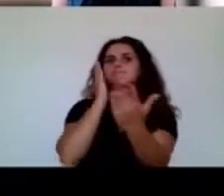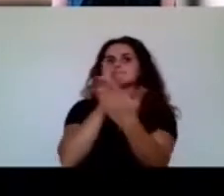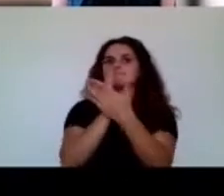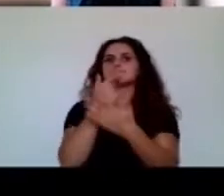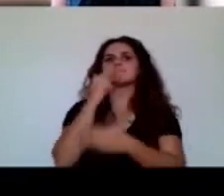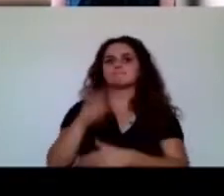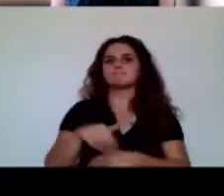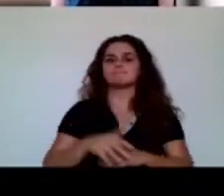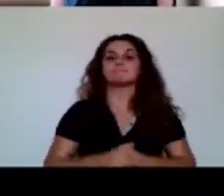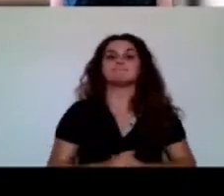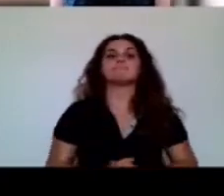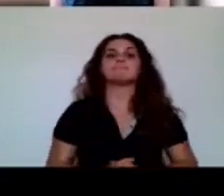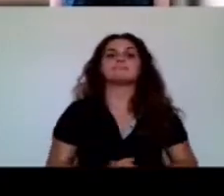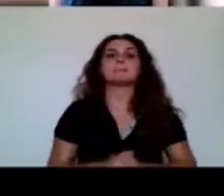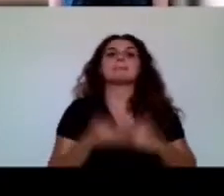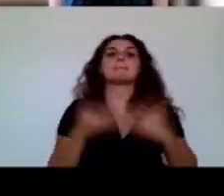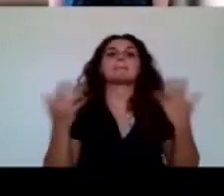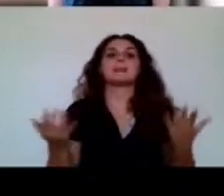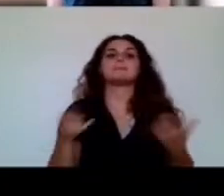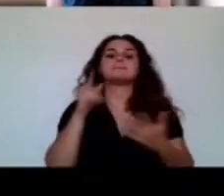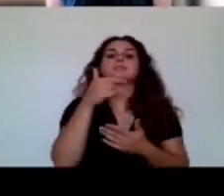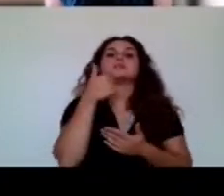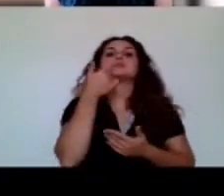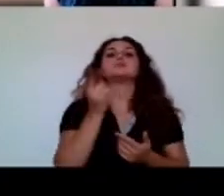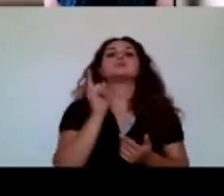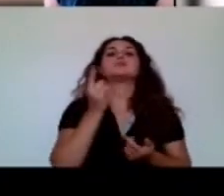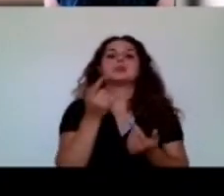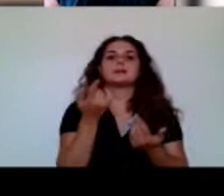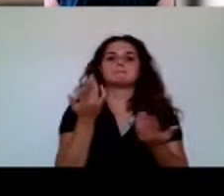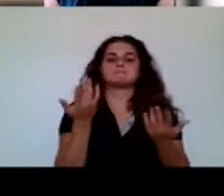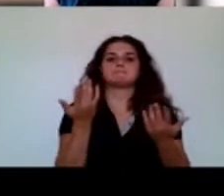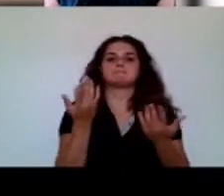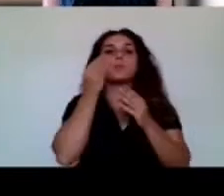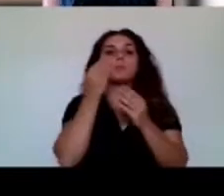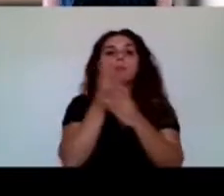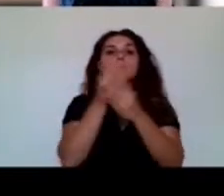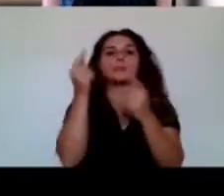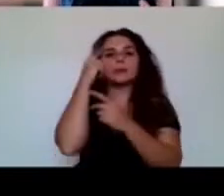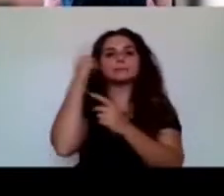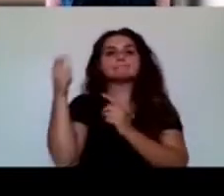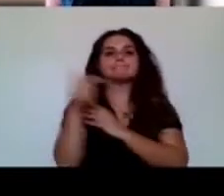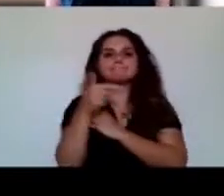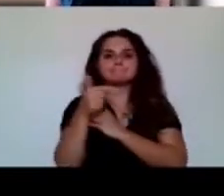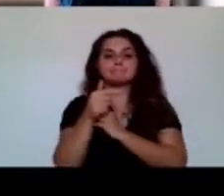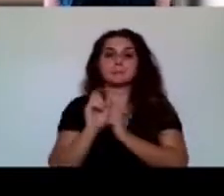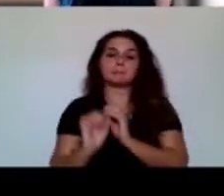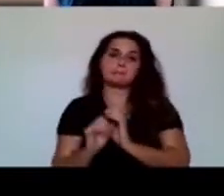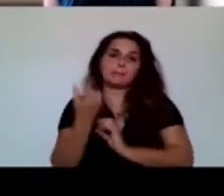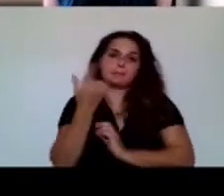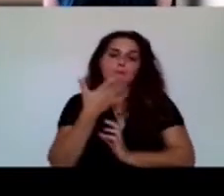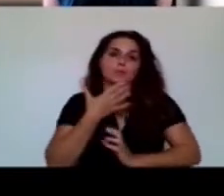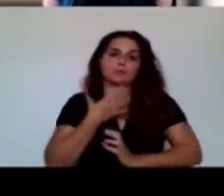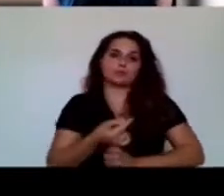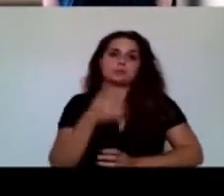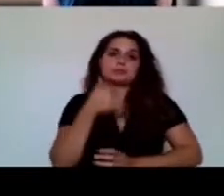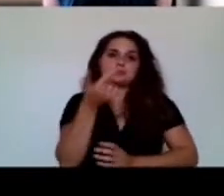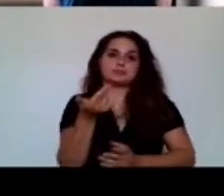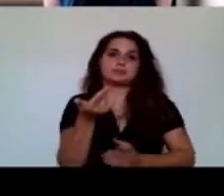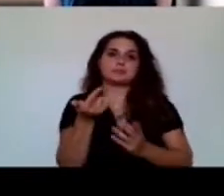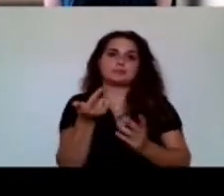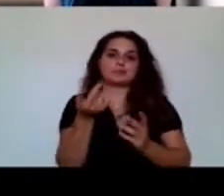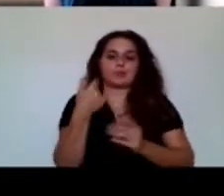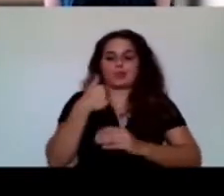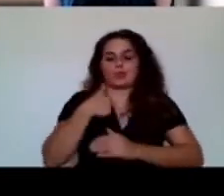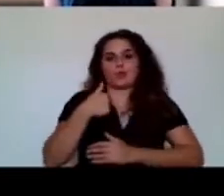So what does this tell us about how we might be able to overcome our biases? Now, first of all, I need to say that as